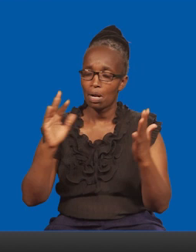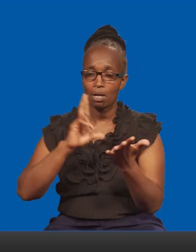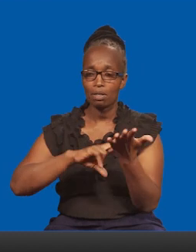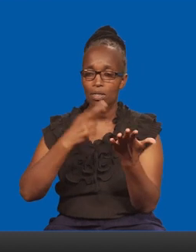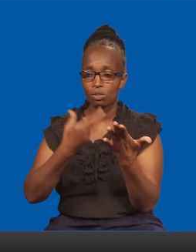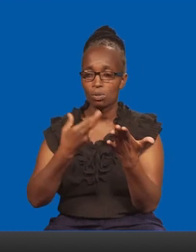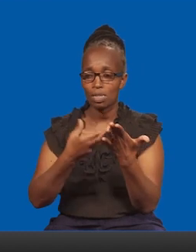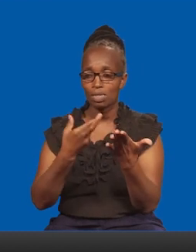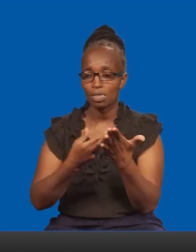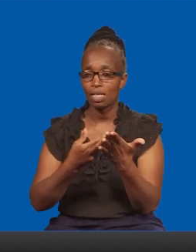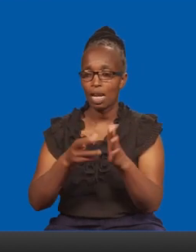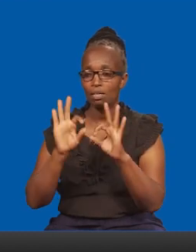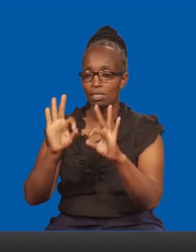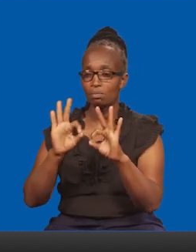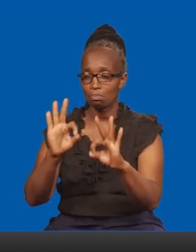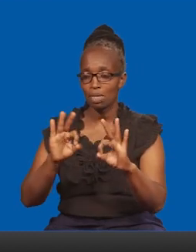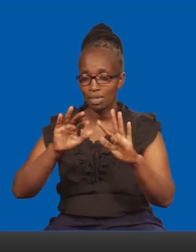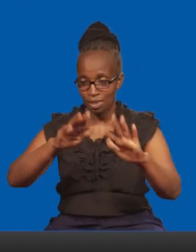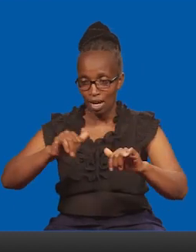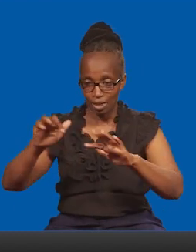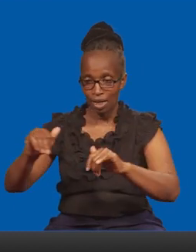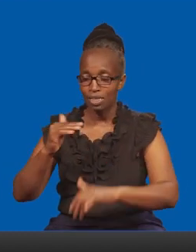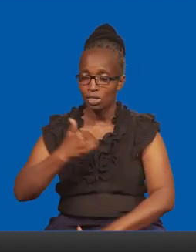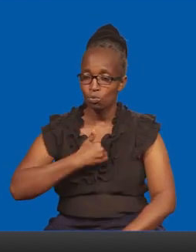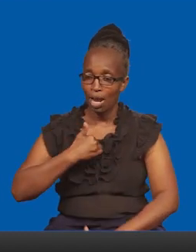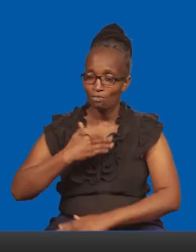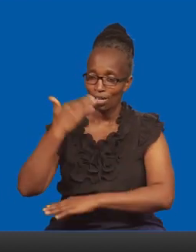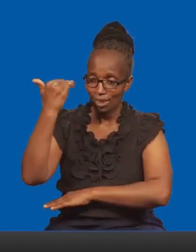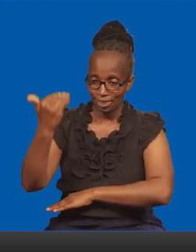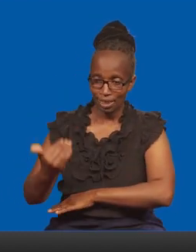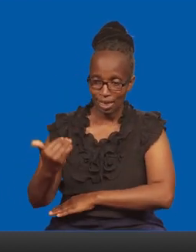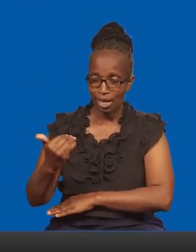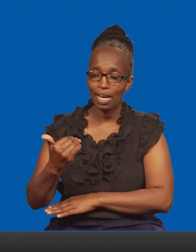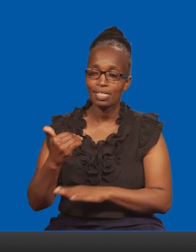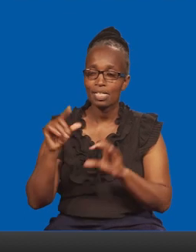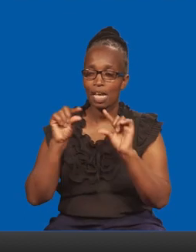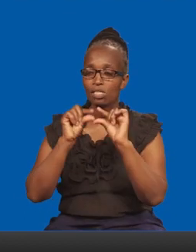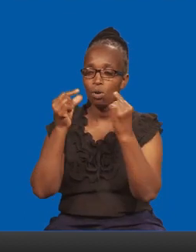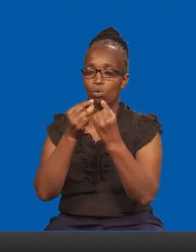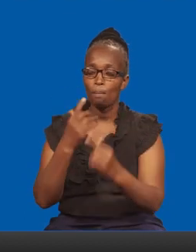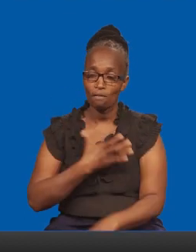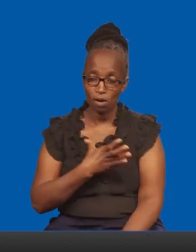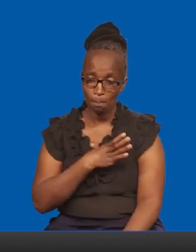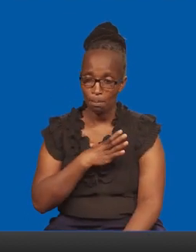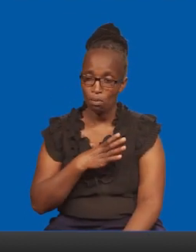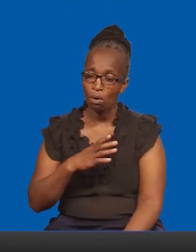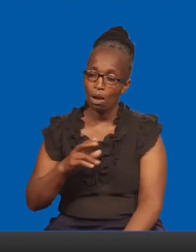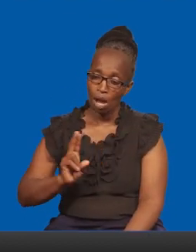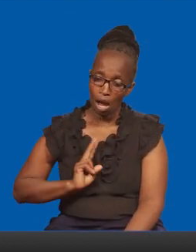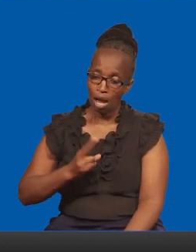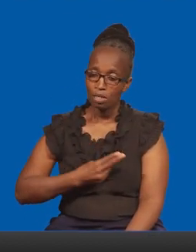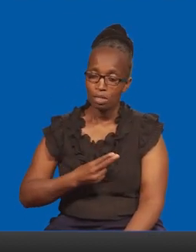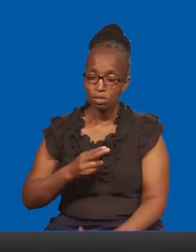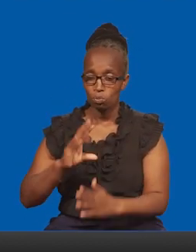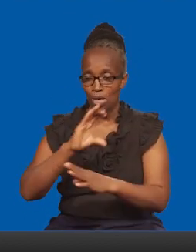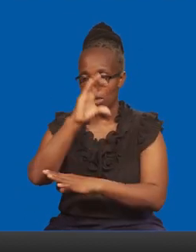huge resources in smart agriculture. We have the youngest population. We